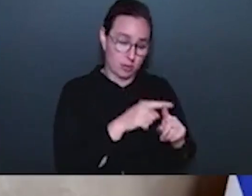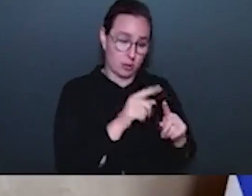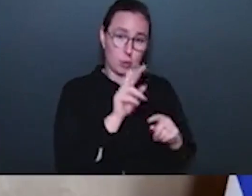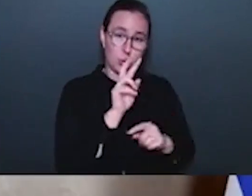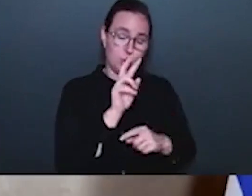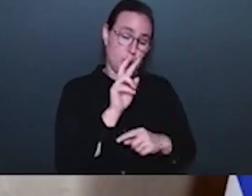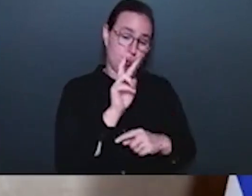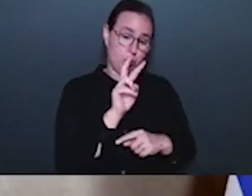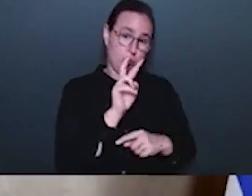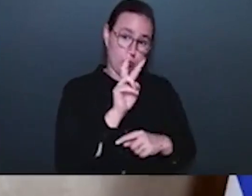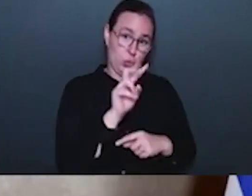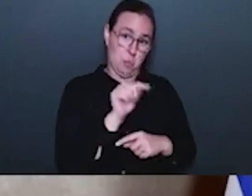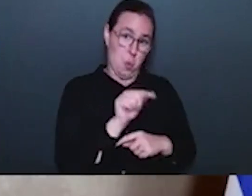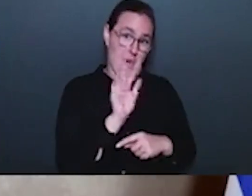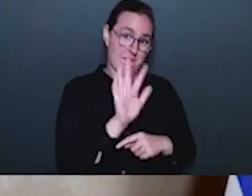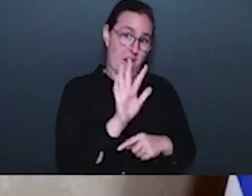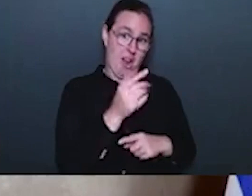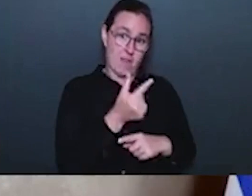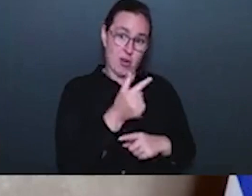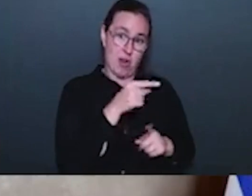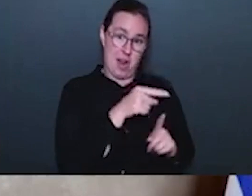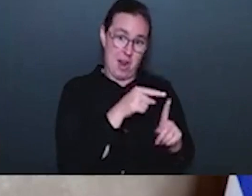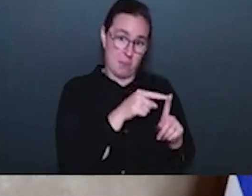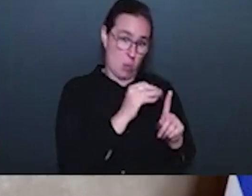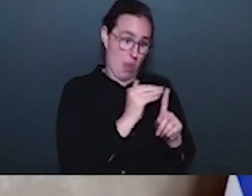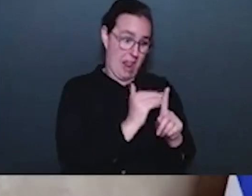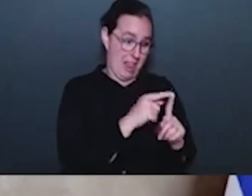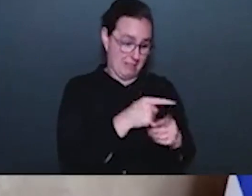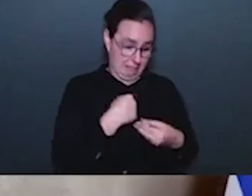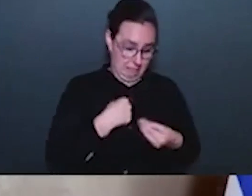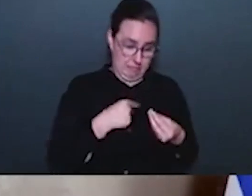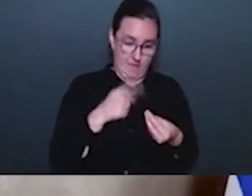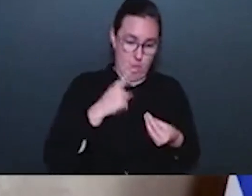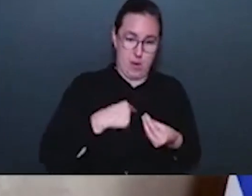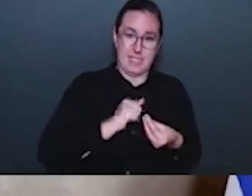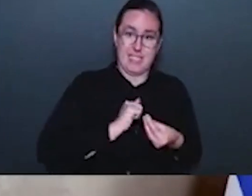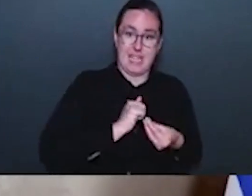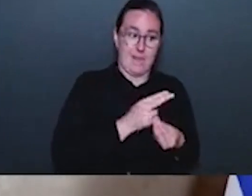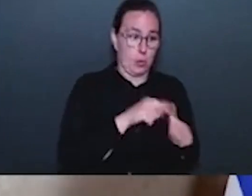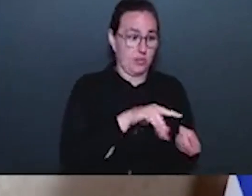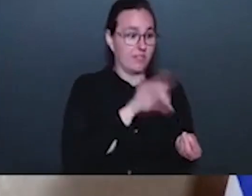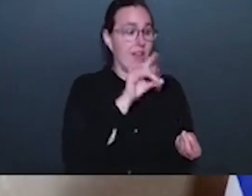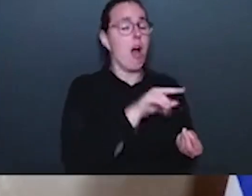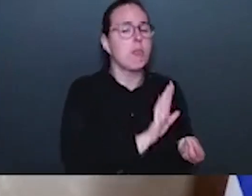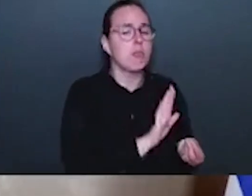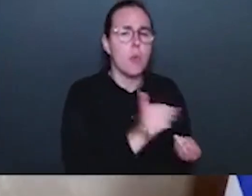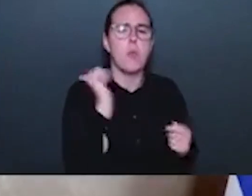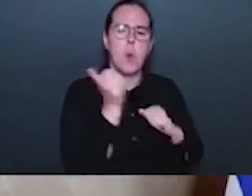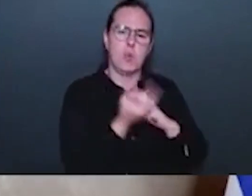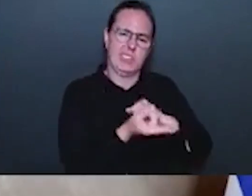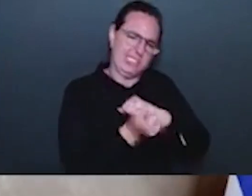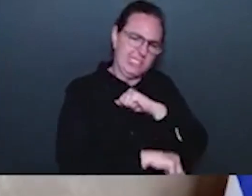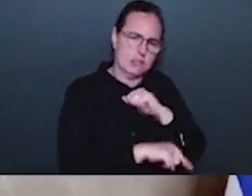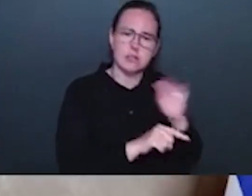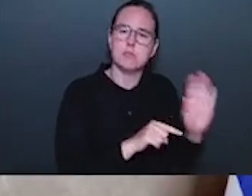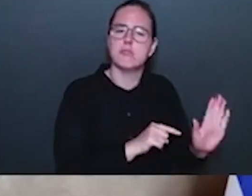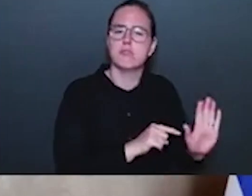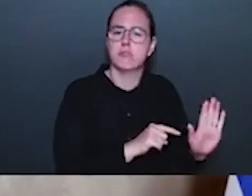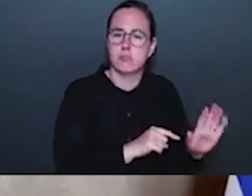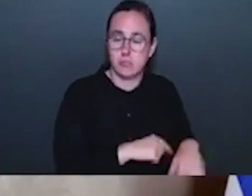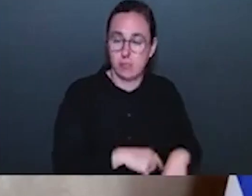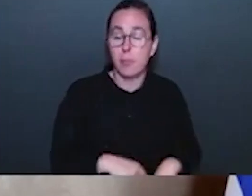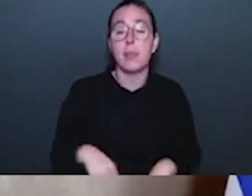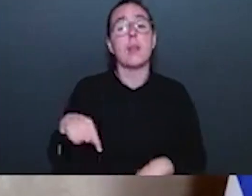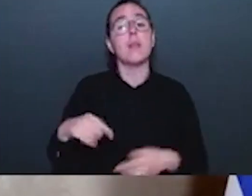British Columbia as they put in place measures to support successful implementation, including law enforcement guidance